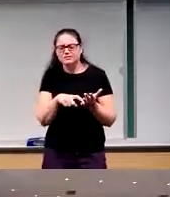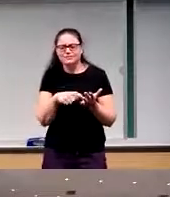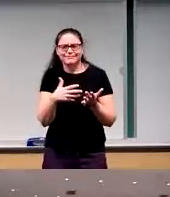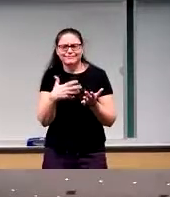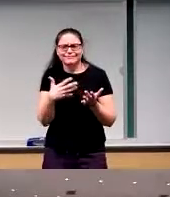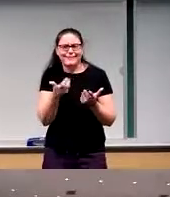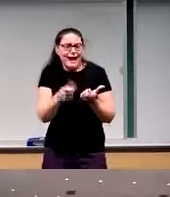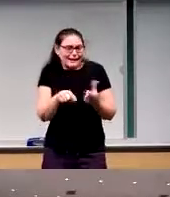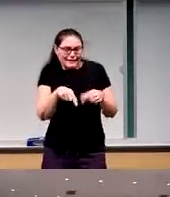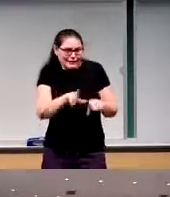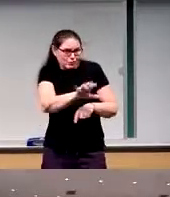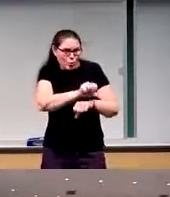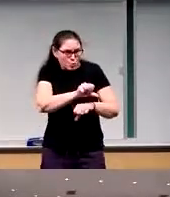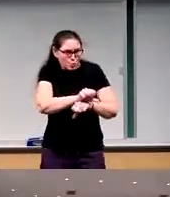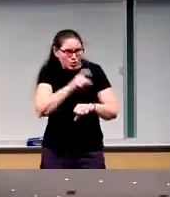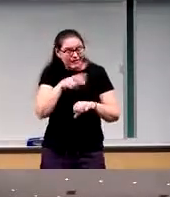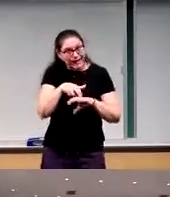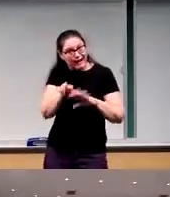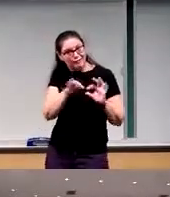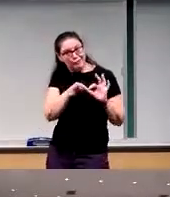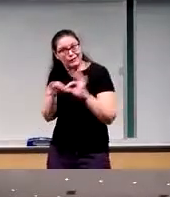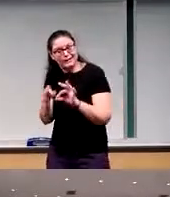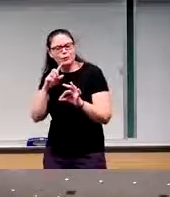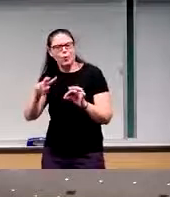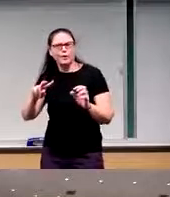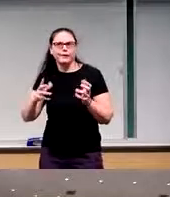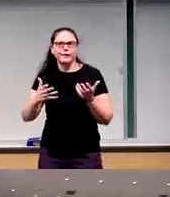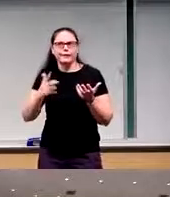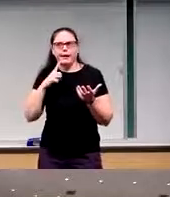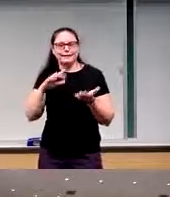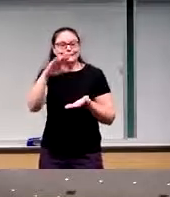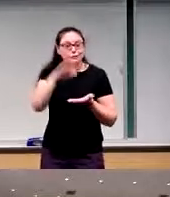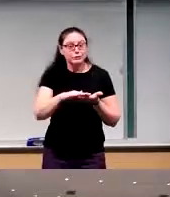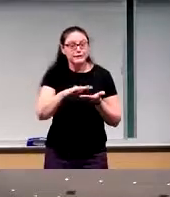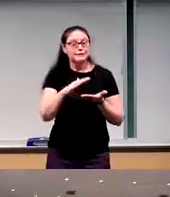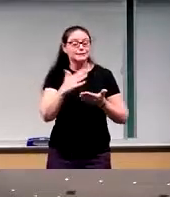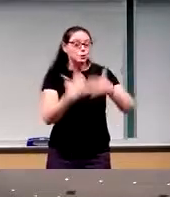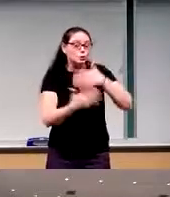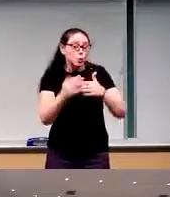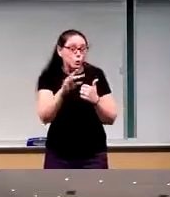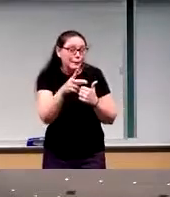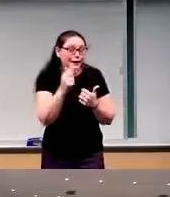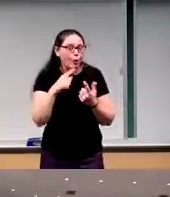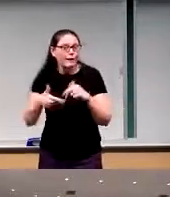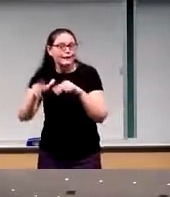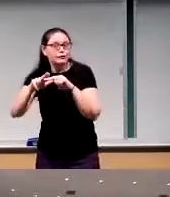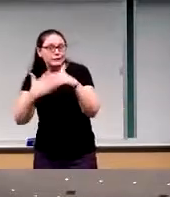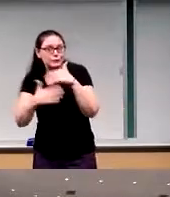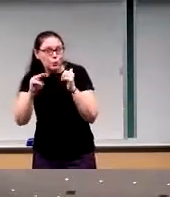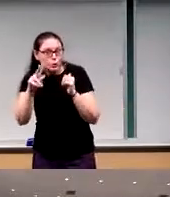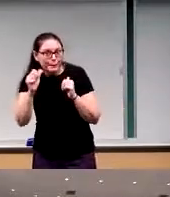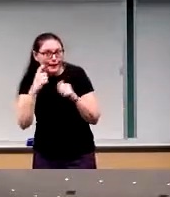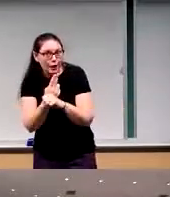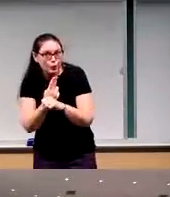in your work that referenced, secular trends in increasing social media use and paradoxically greater